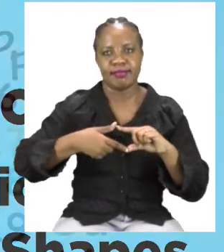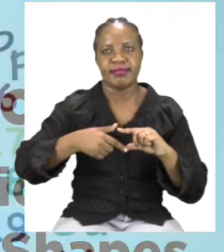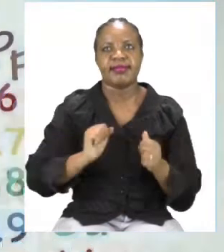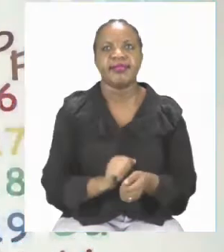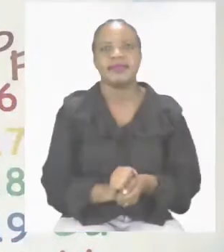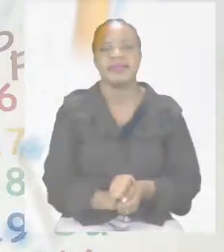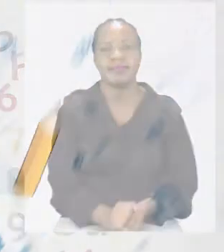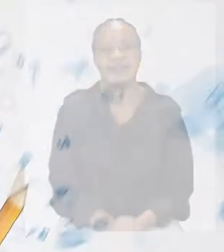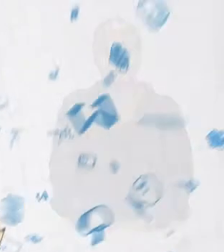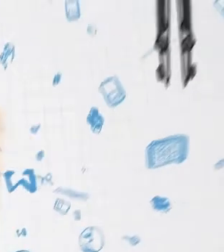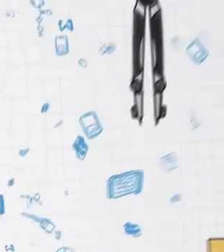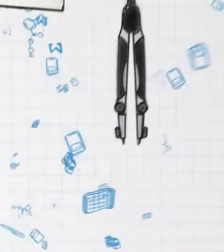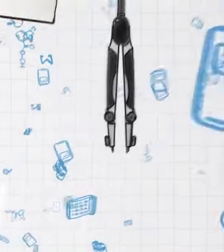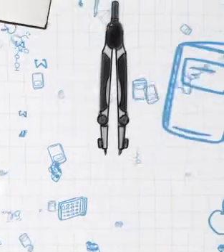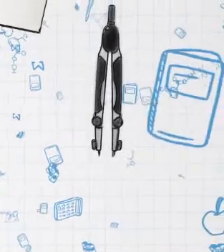shapes.